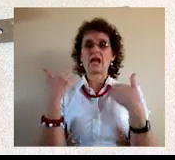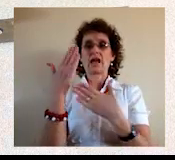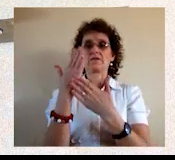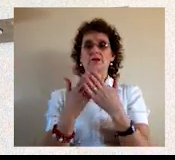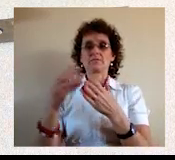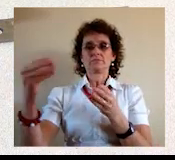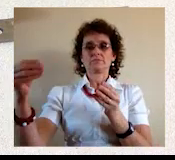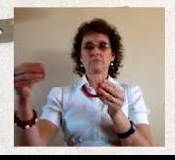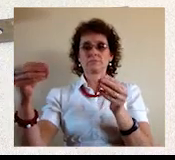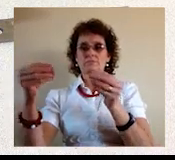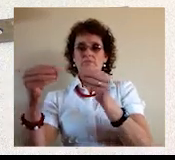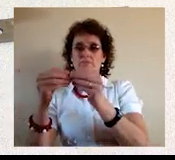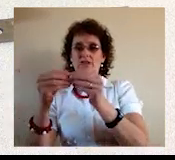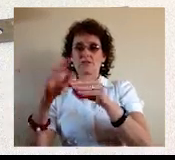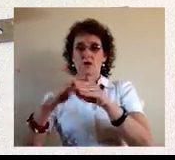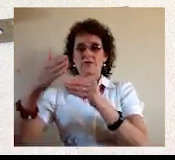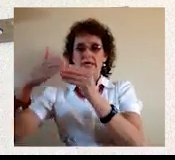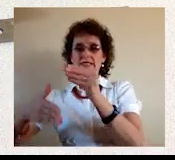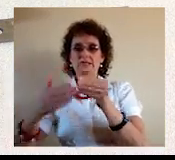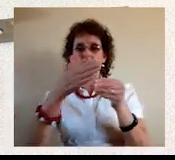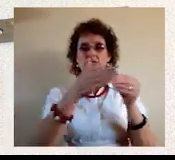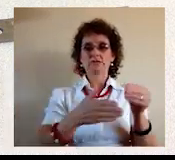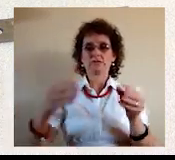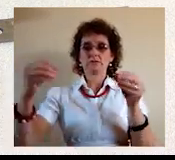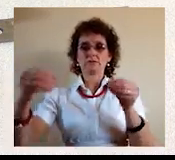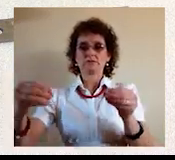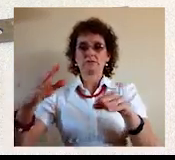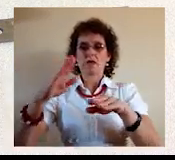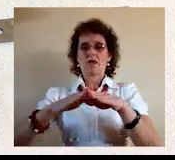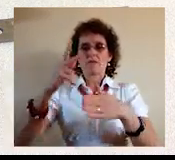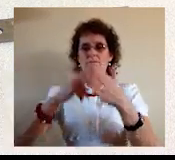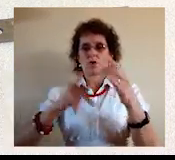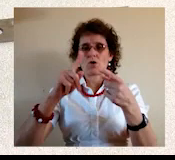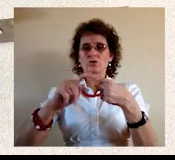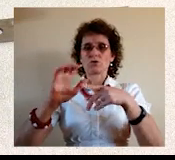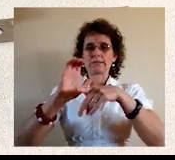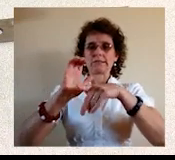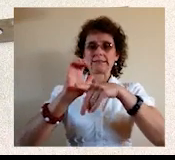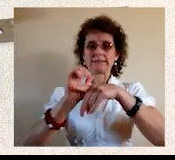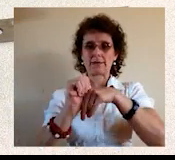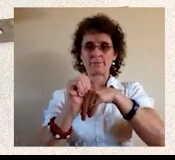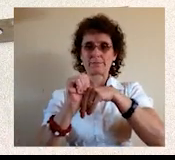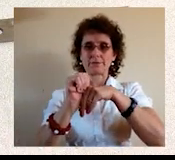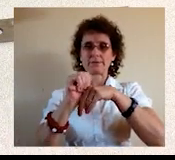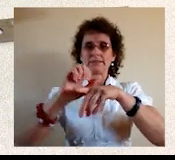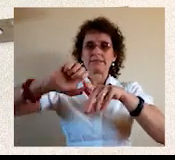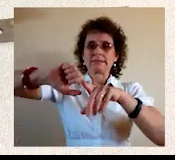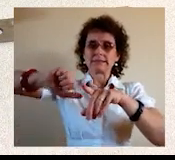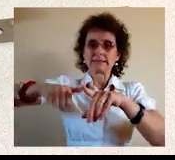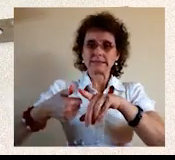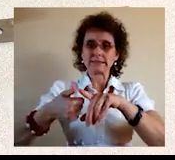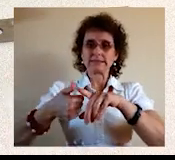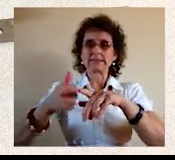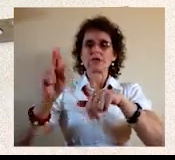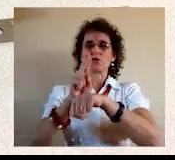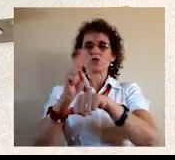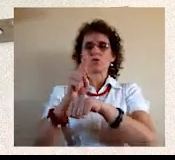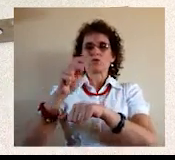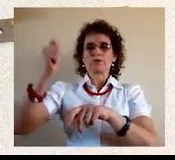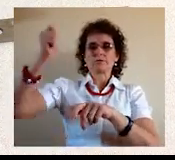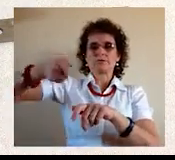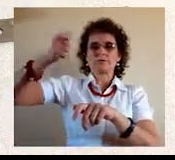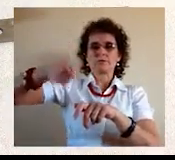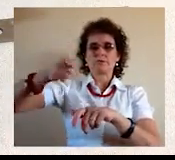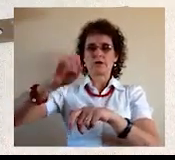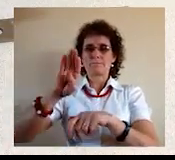I've got overhang here and here on my extra parts to clamp to. Clamp it down.